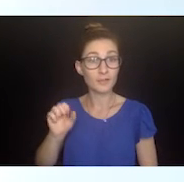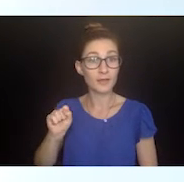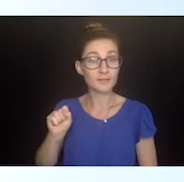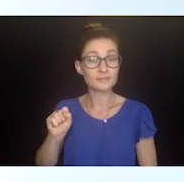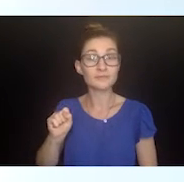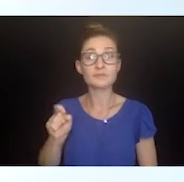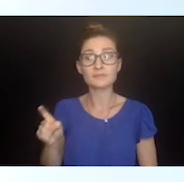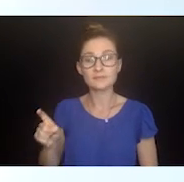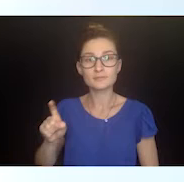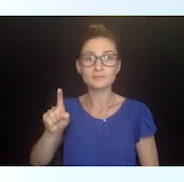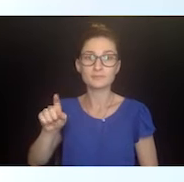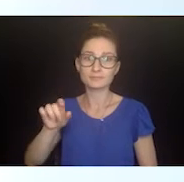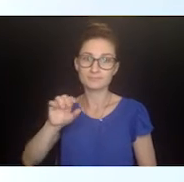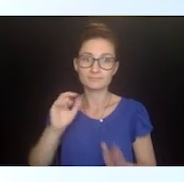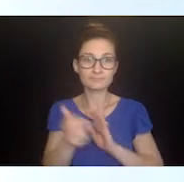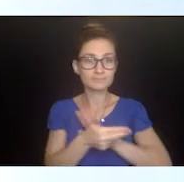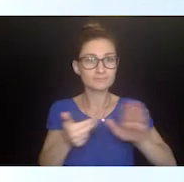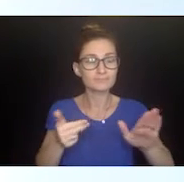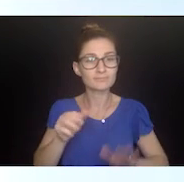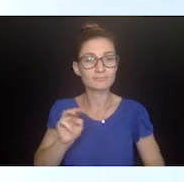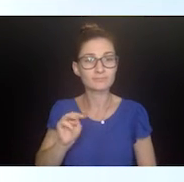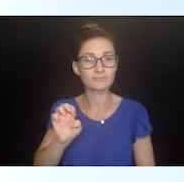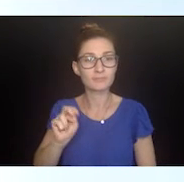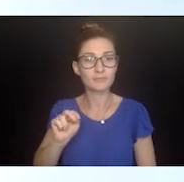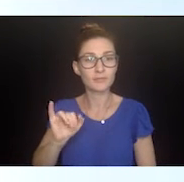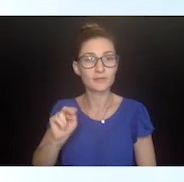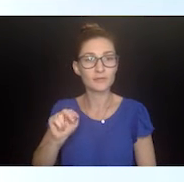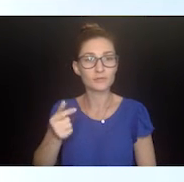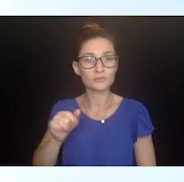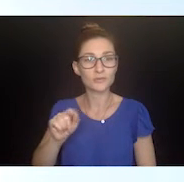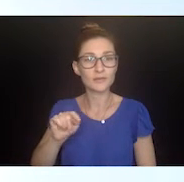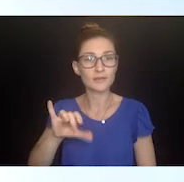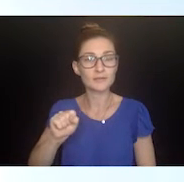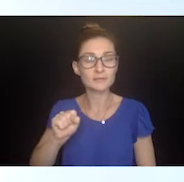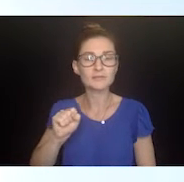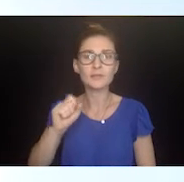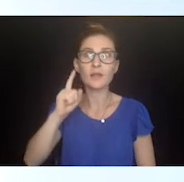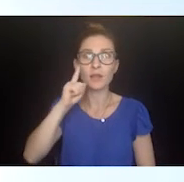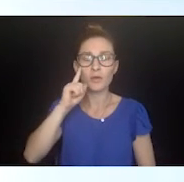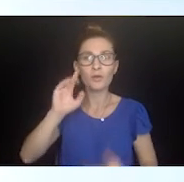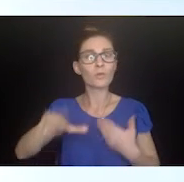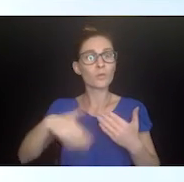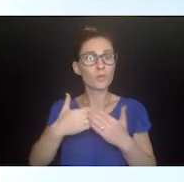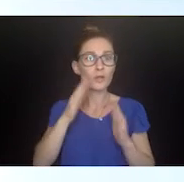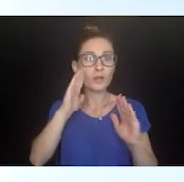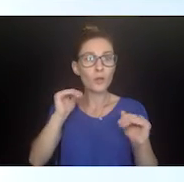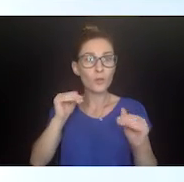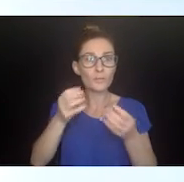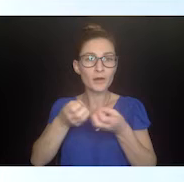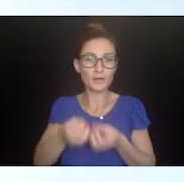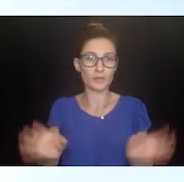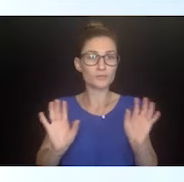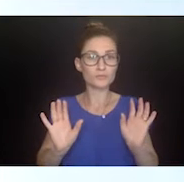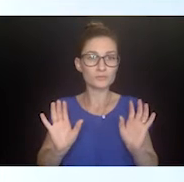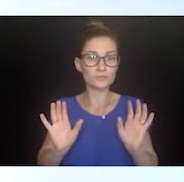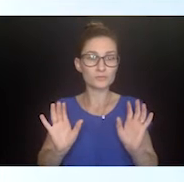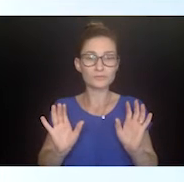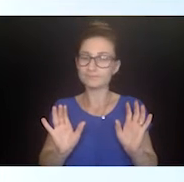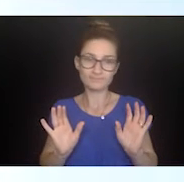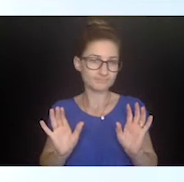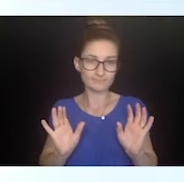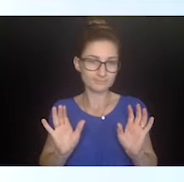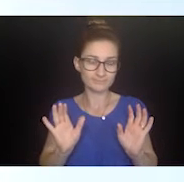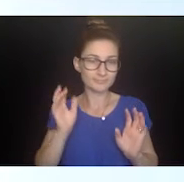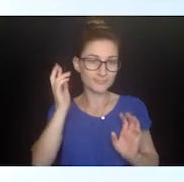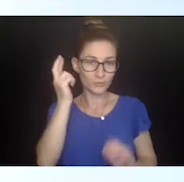my dreams was lost. And indeed I felt all hope for my son was lost. I